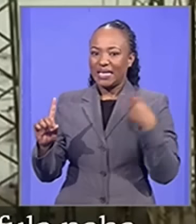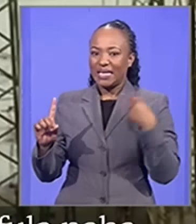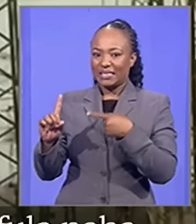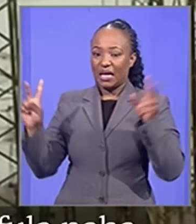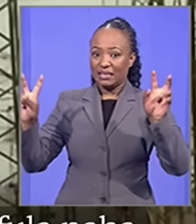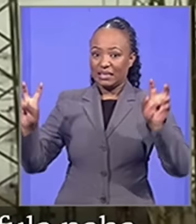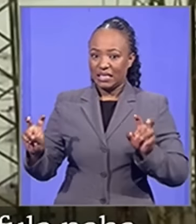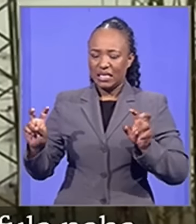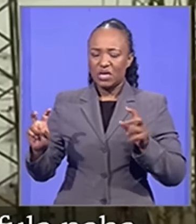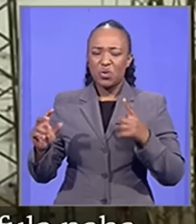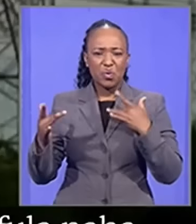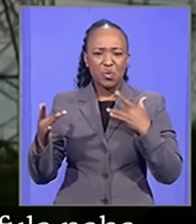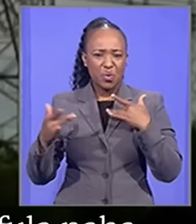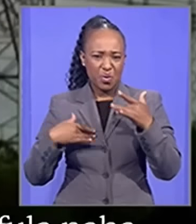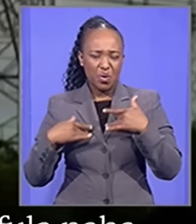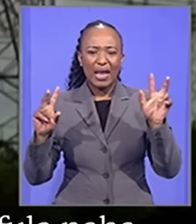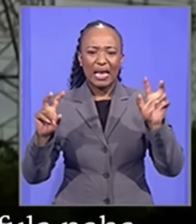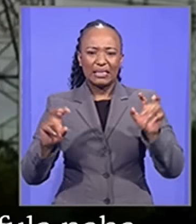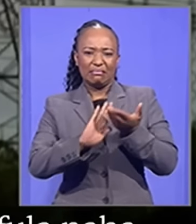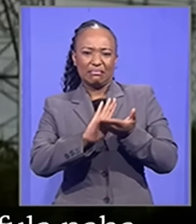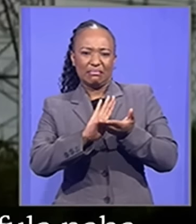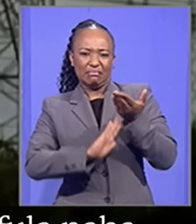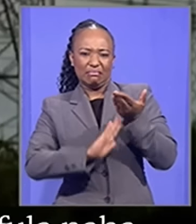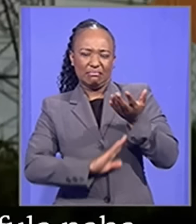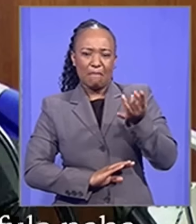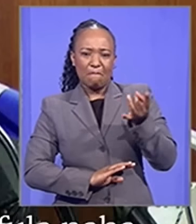ke ditheko tse phahameng tsa motlakase.